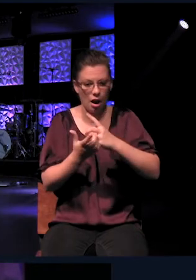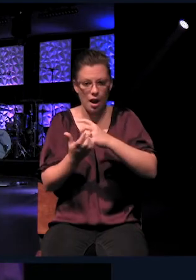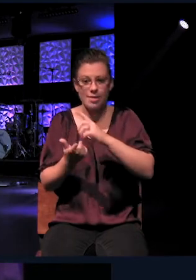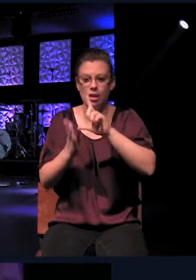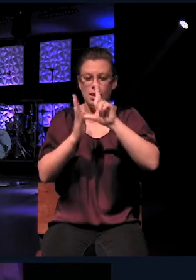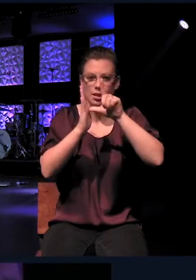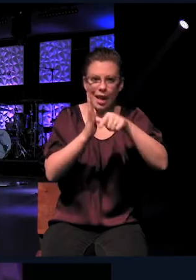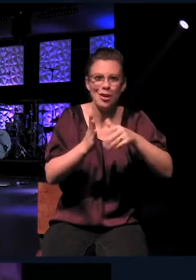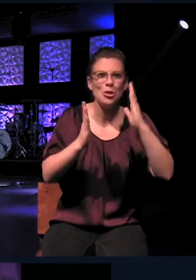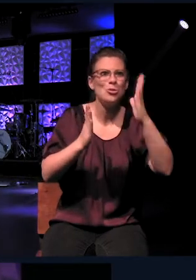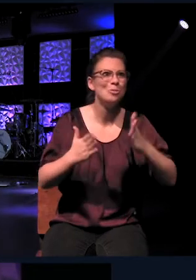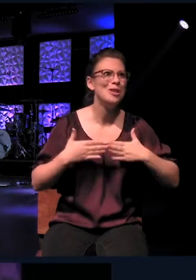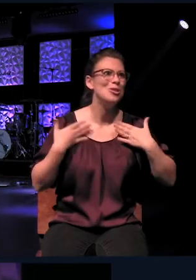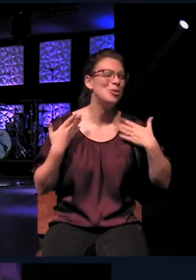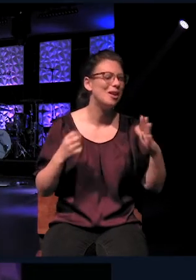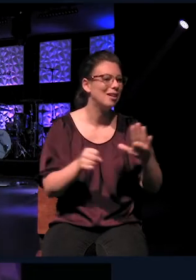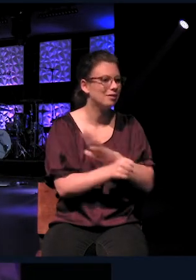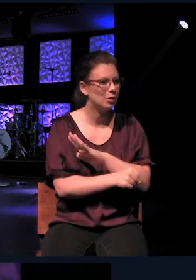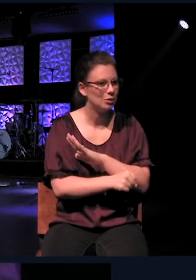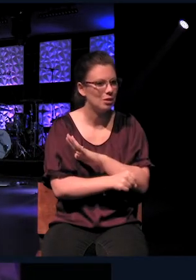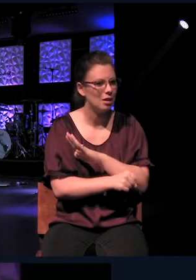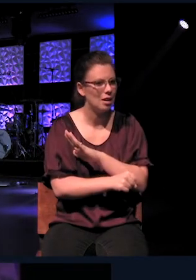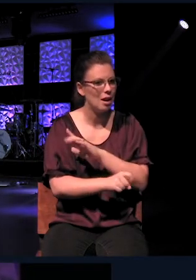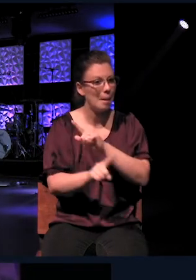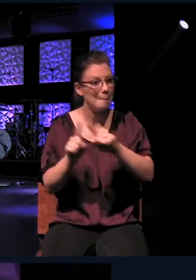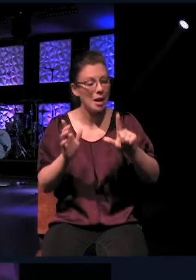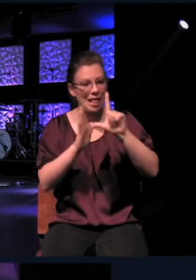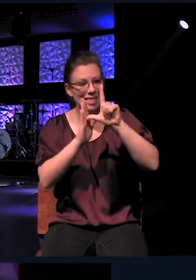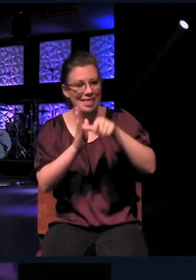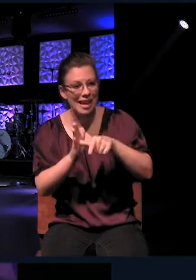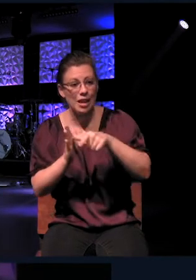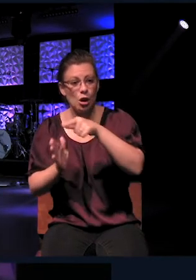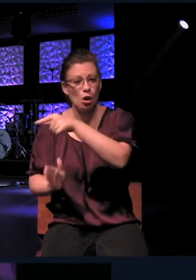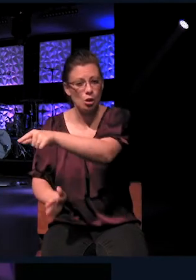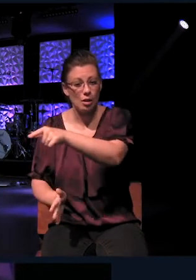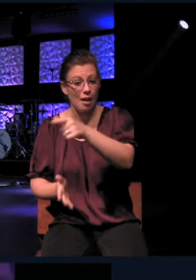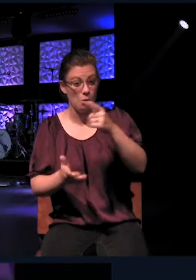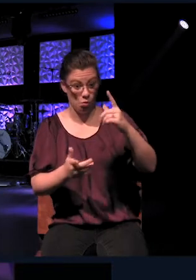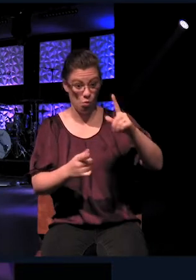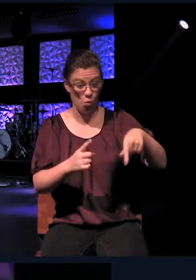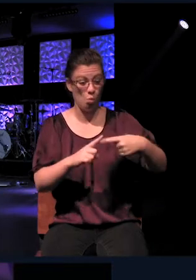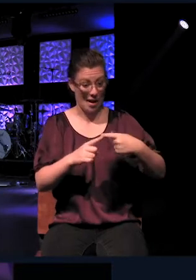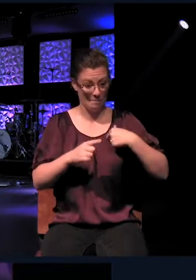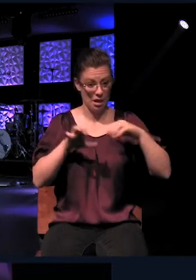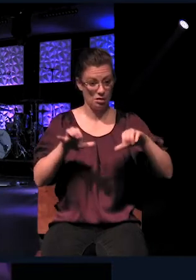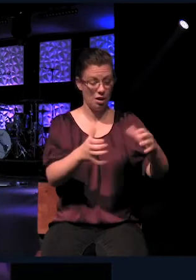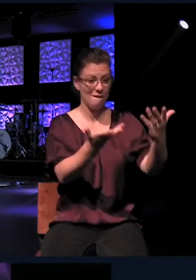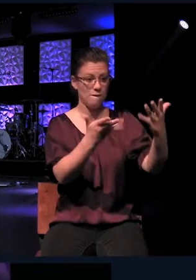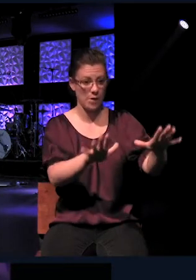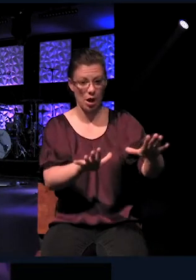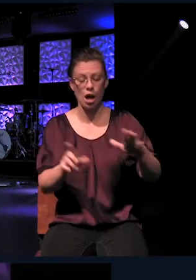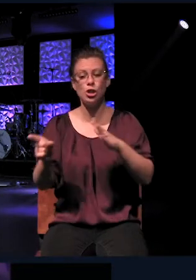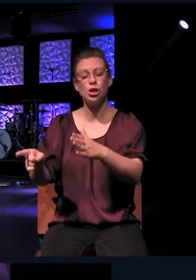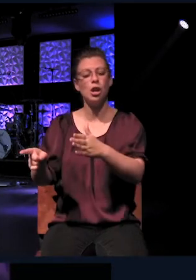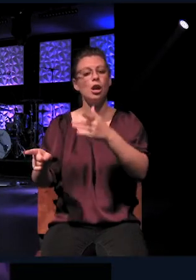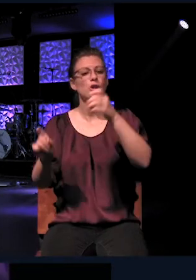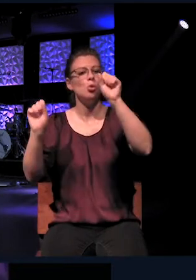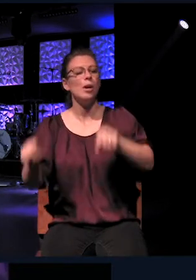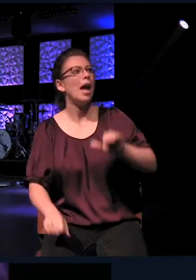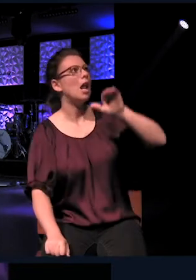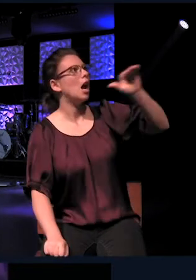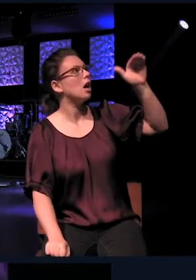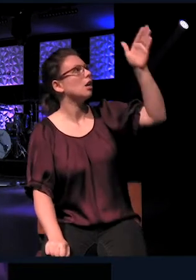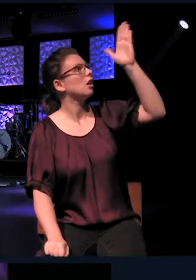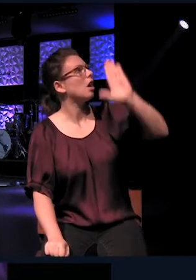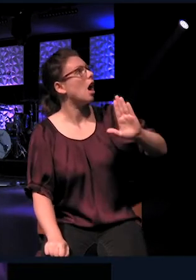you the truth, you will ask the Father directly, and he will grant your request because you use my name. You haven't done this before. Ask using my